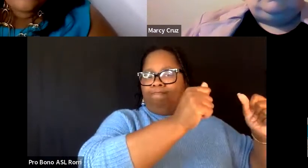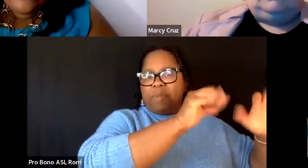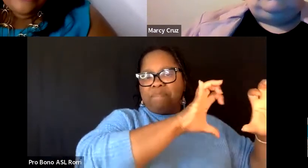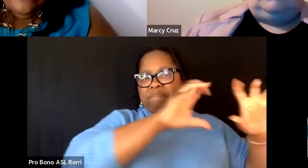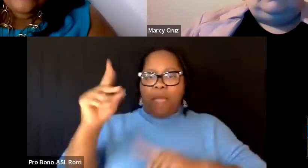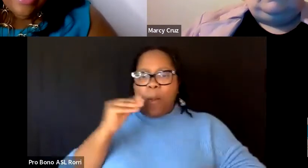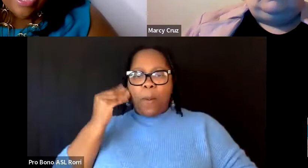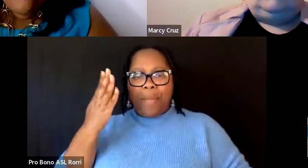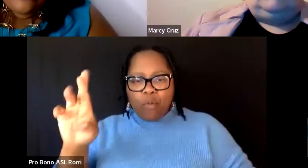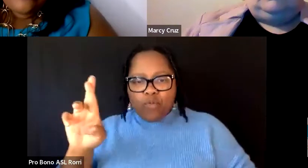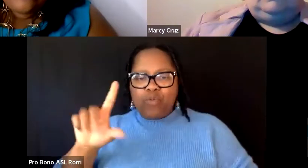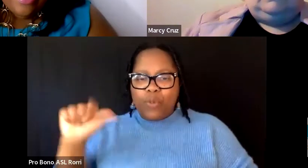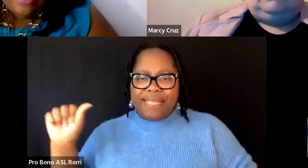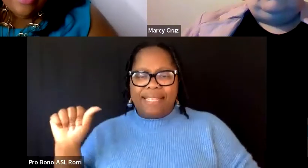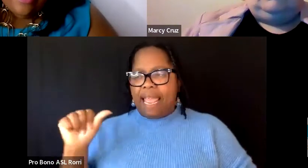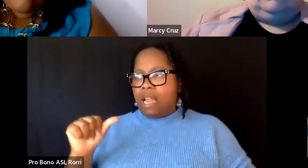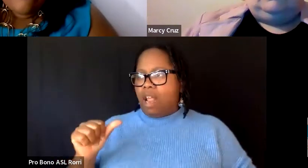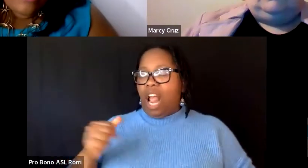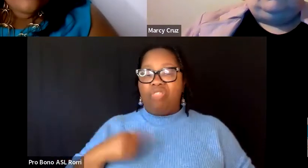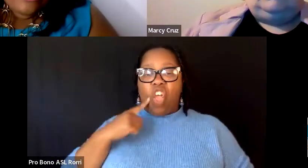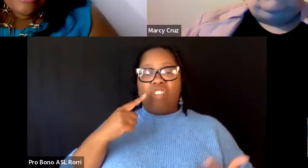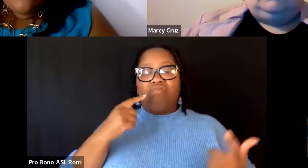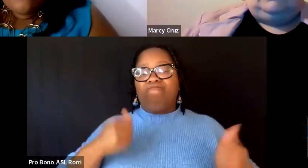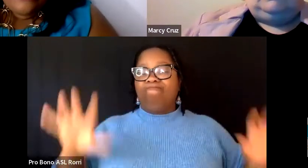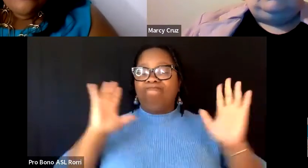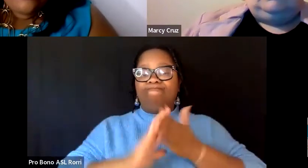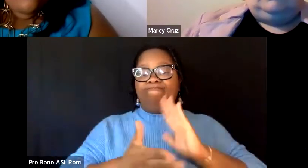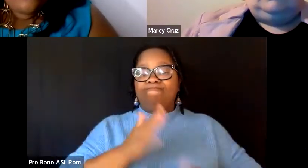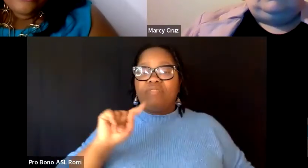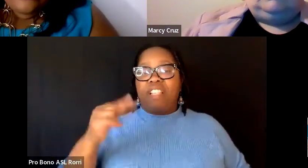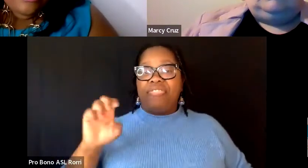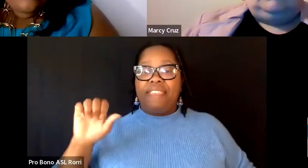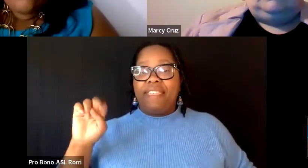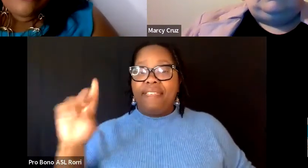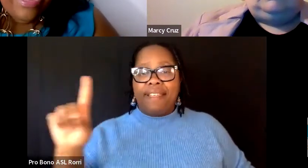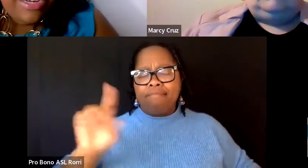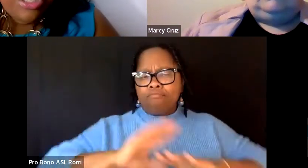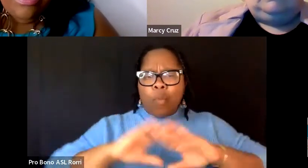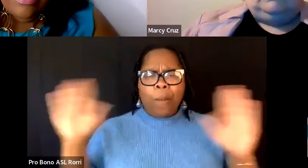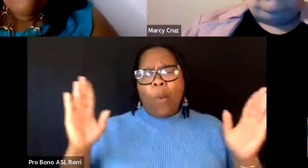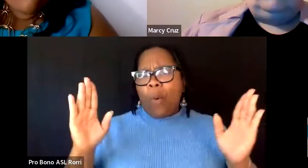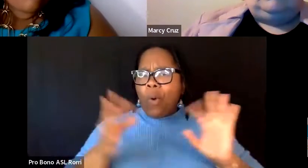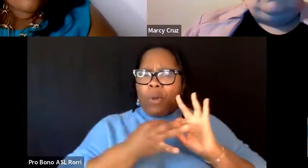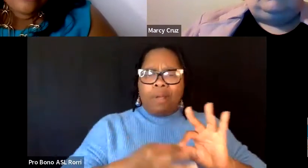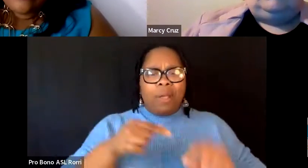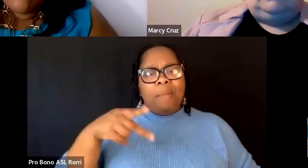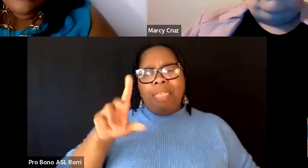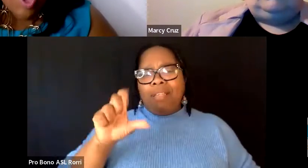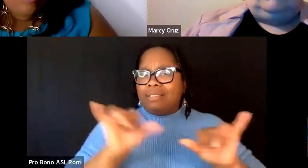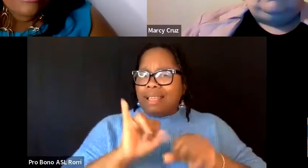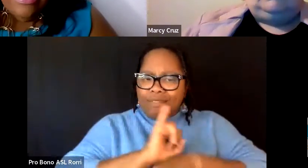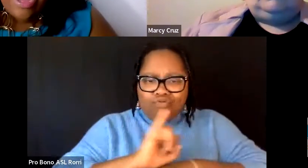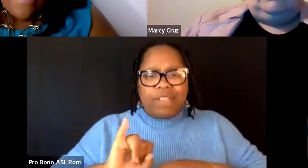thought that was the end. I mean, I thought that was the end for me, doing anything in the plus industry. I thought that was the end